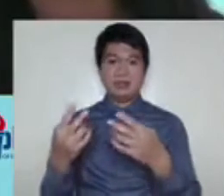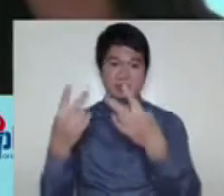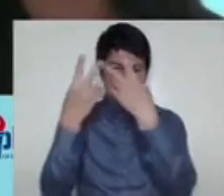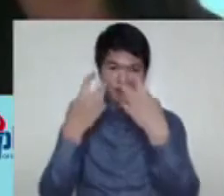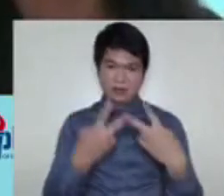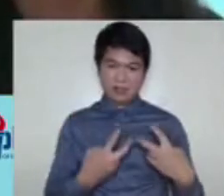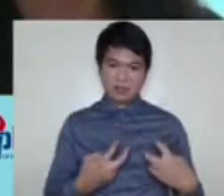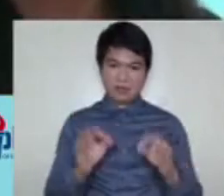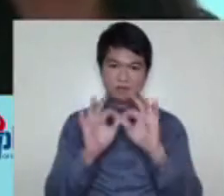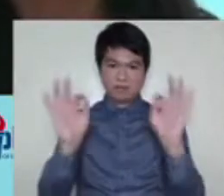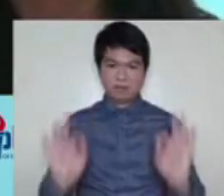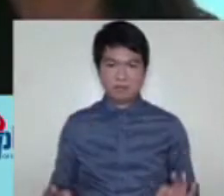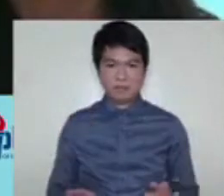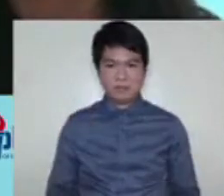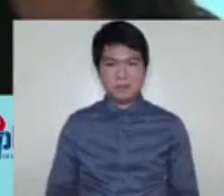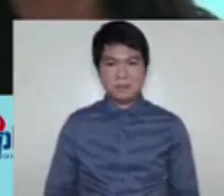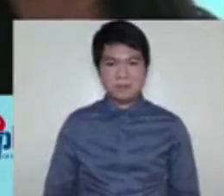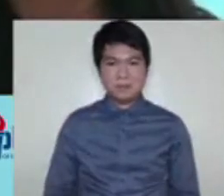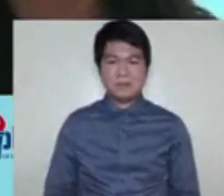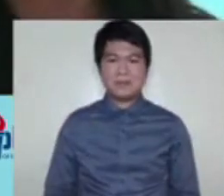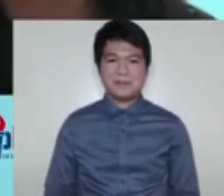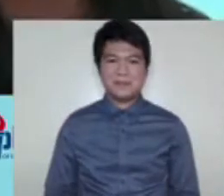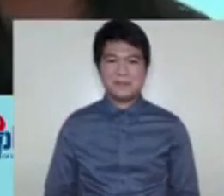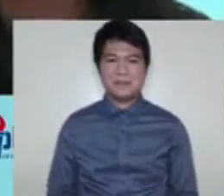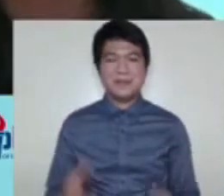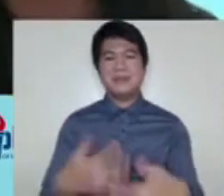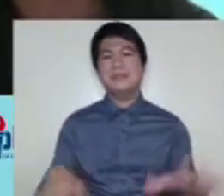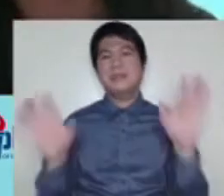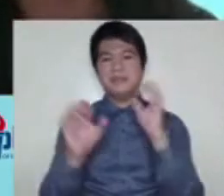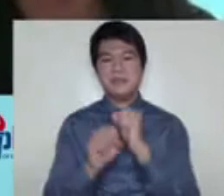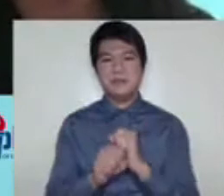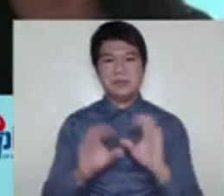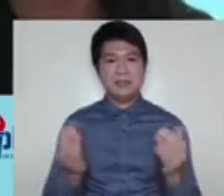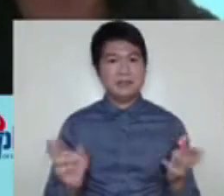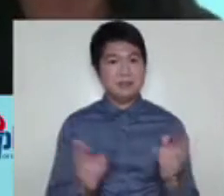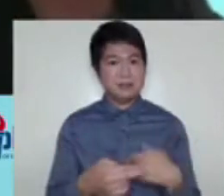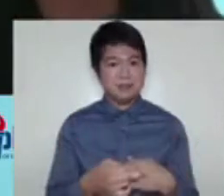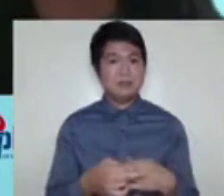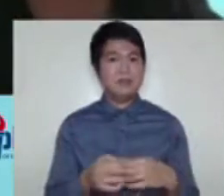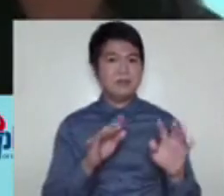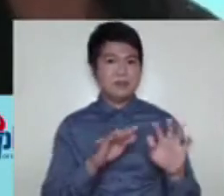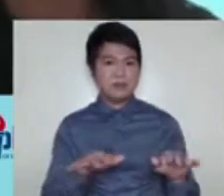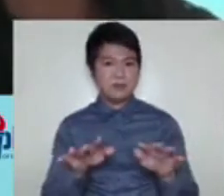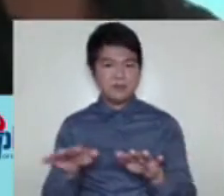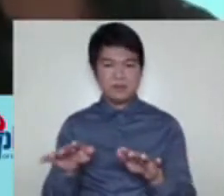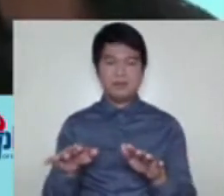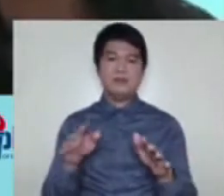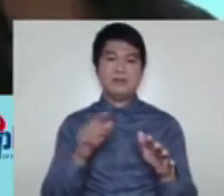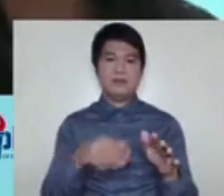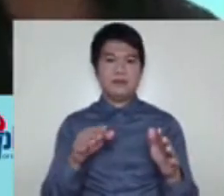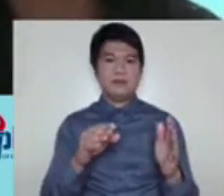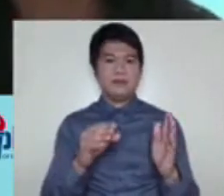Okay, so that ends our classroom observable indicators for highly proficient teachers. This